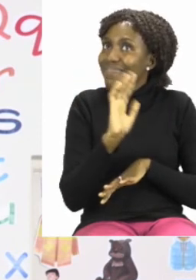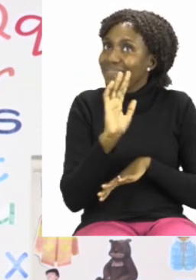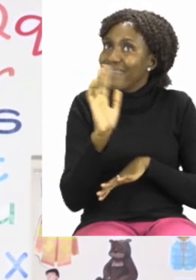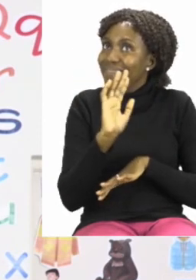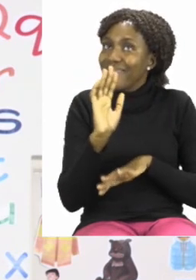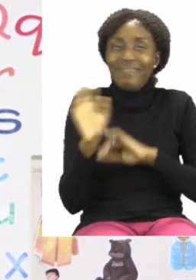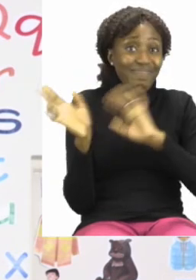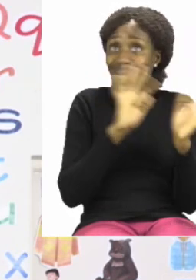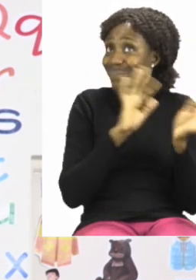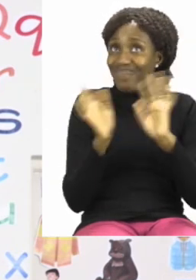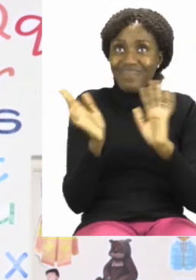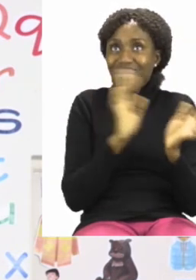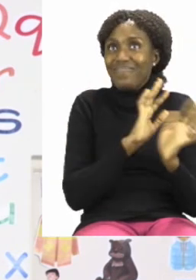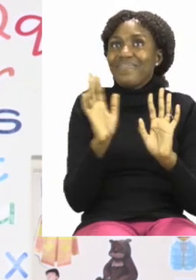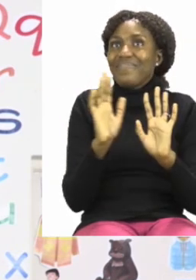Goodbye,